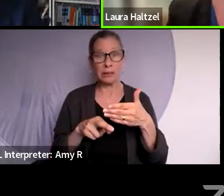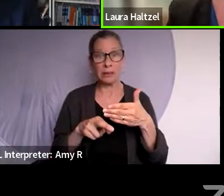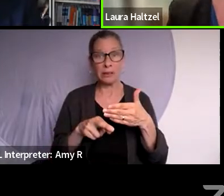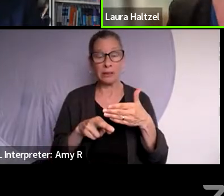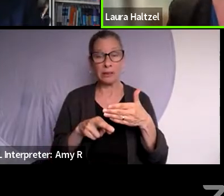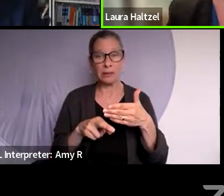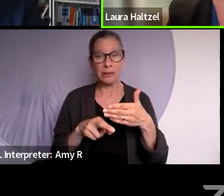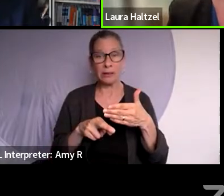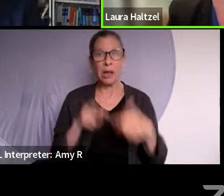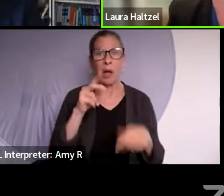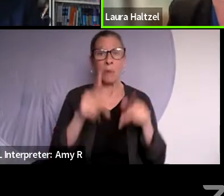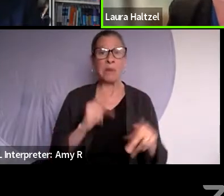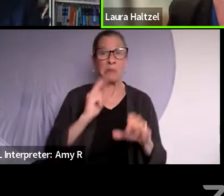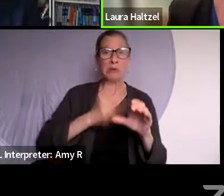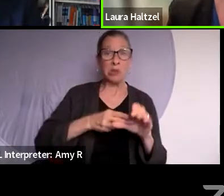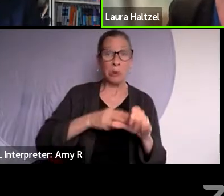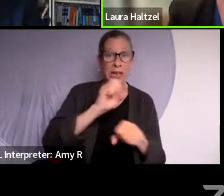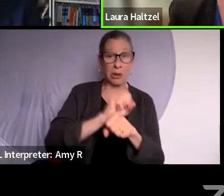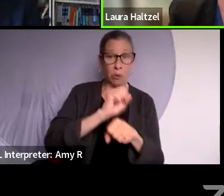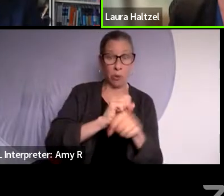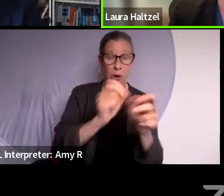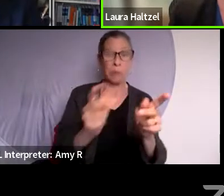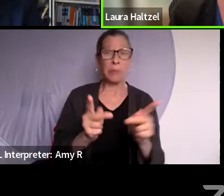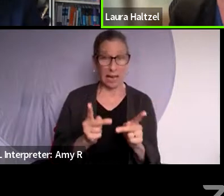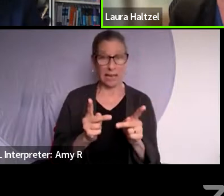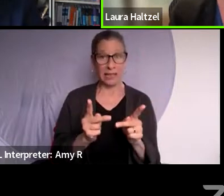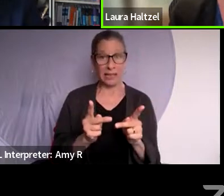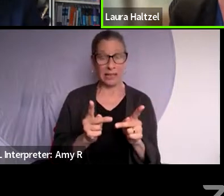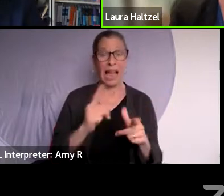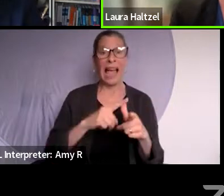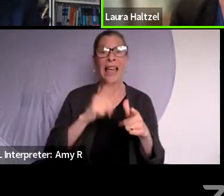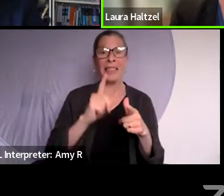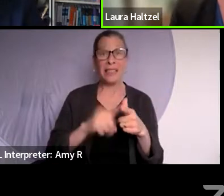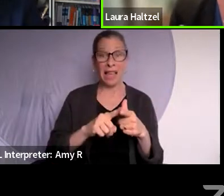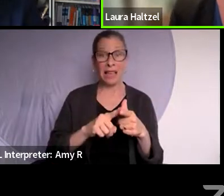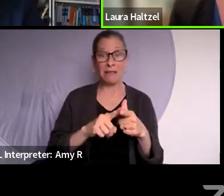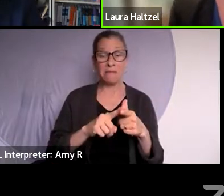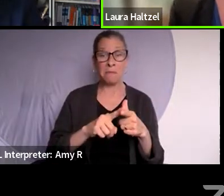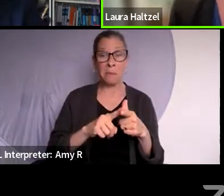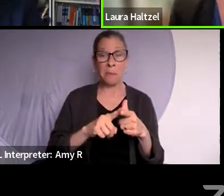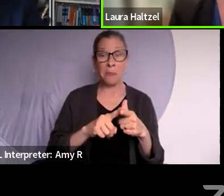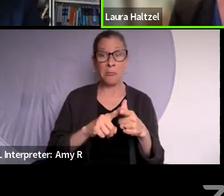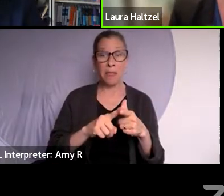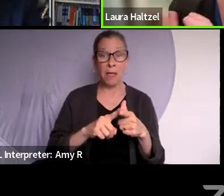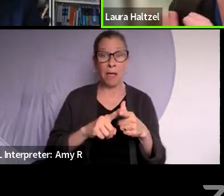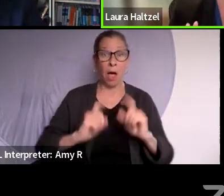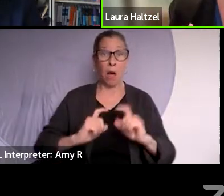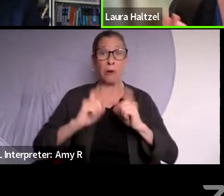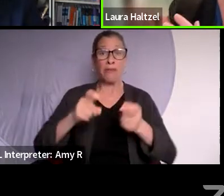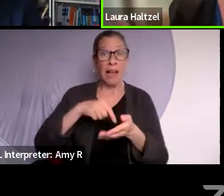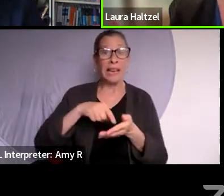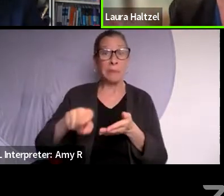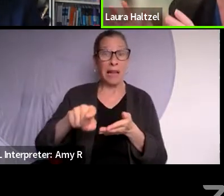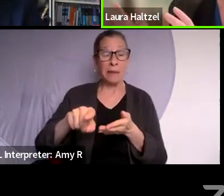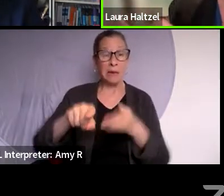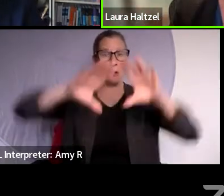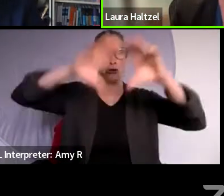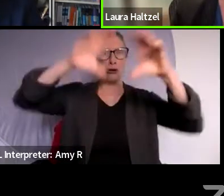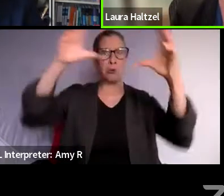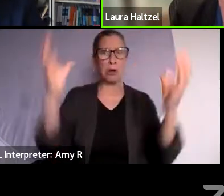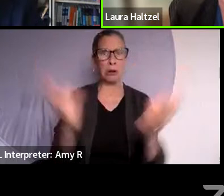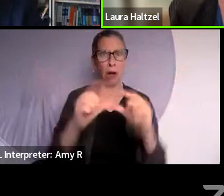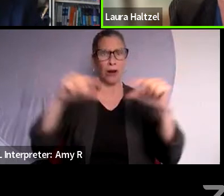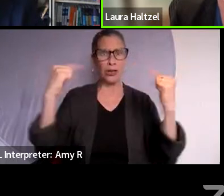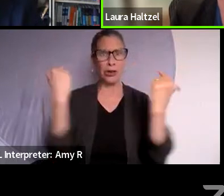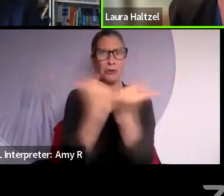people who are entering the workforce, who are going to then be providing payment to a larger group of